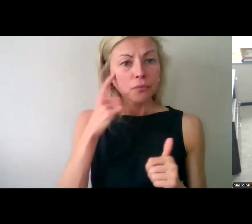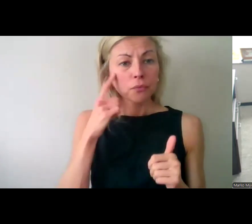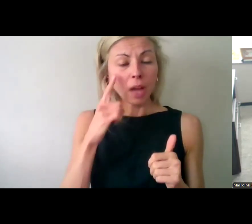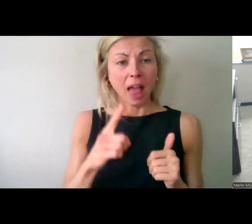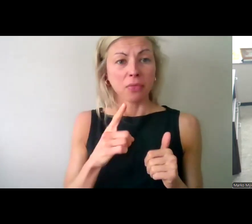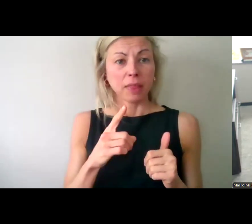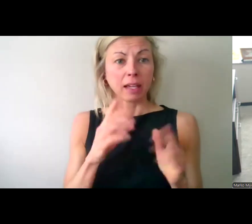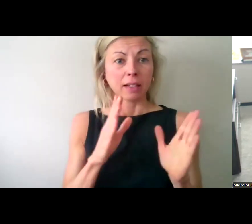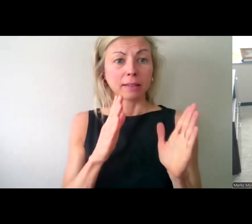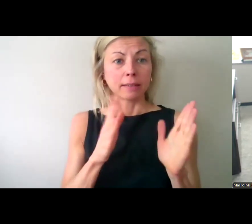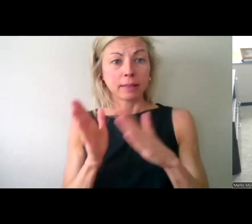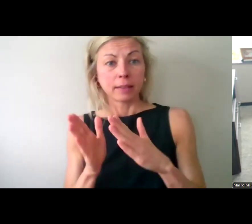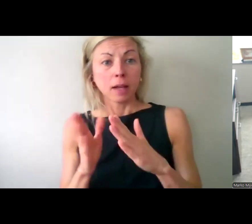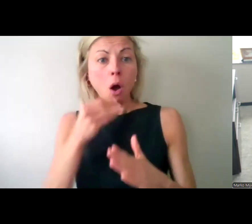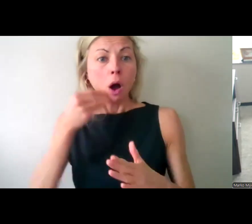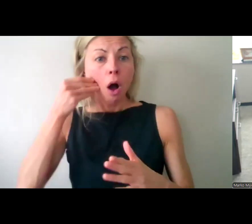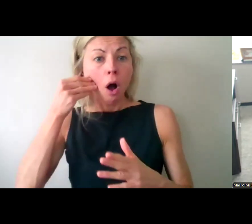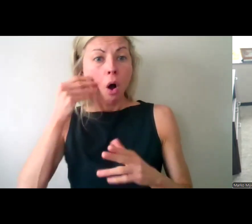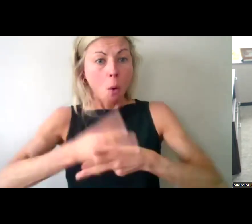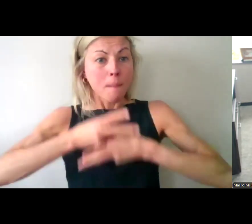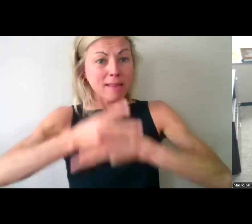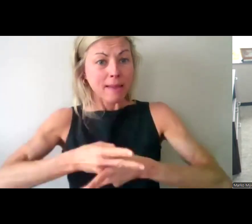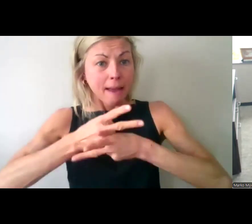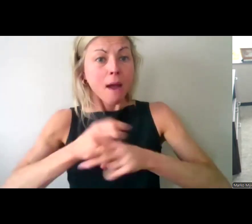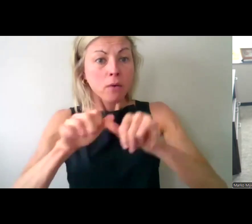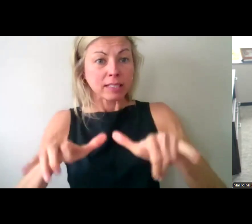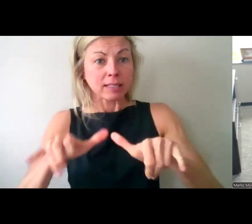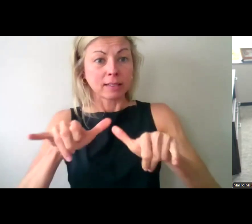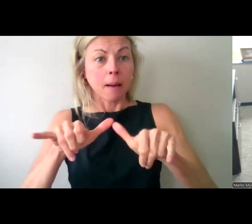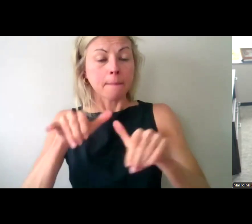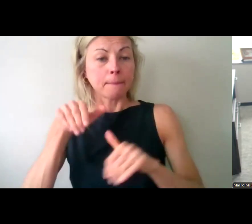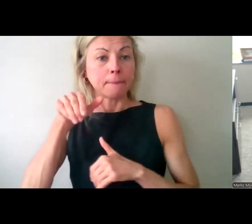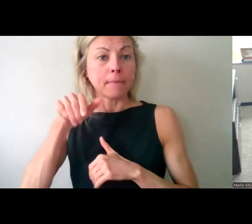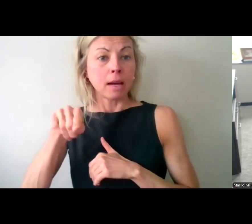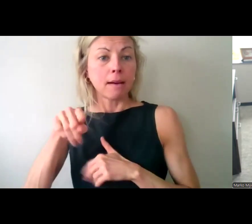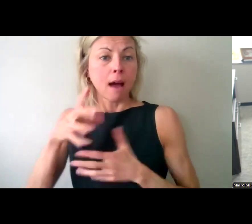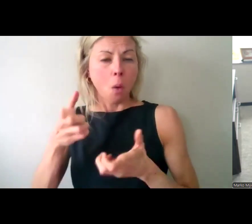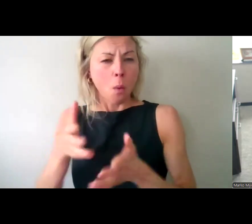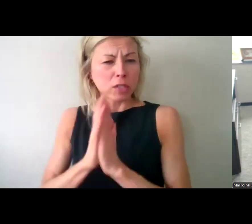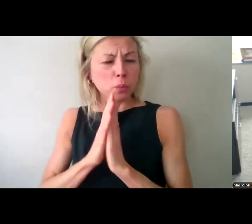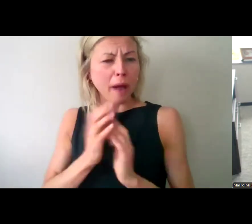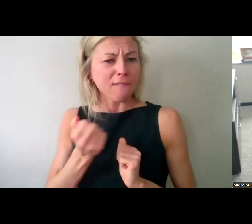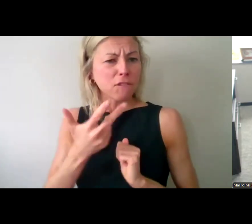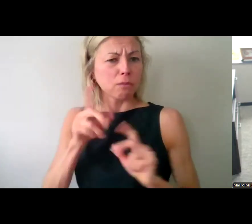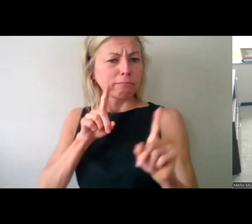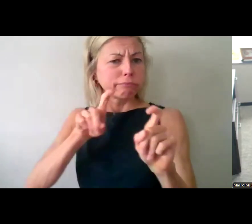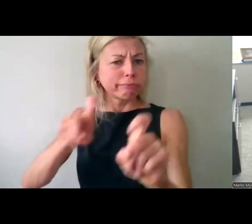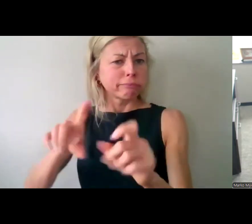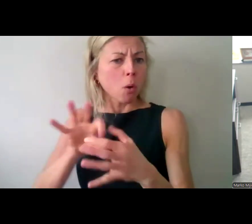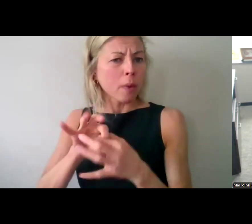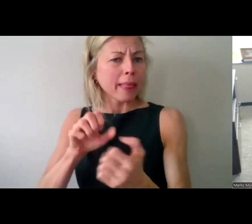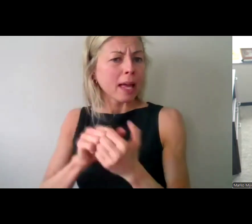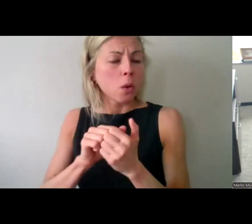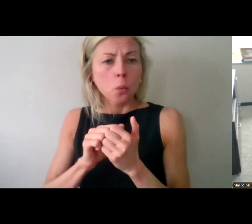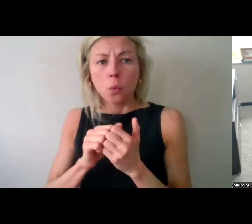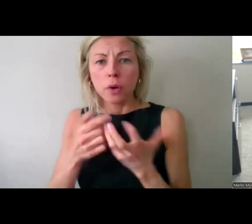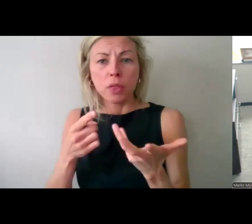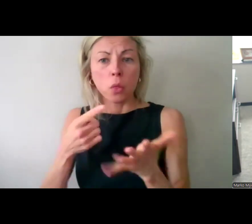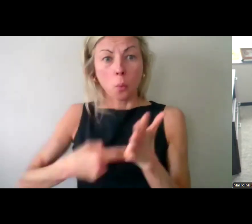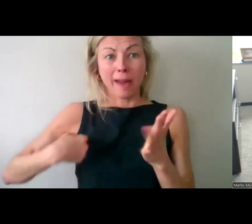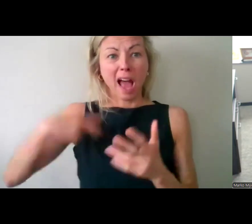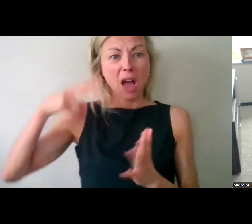care system side, wanted to kind of ask a few questions related to kind of what I